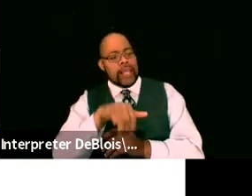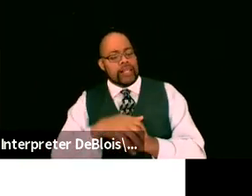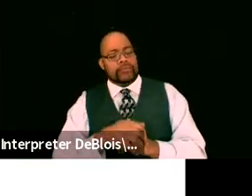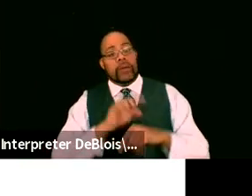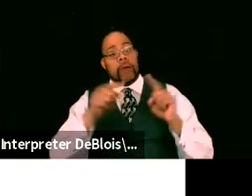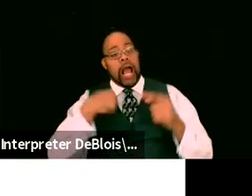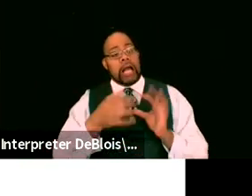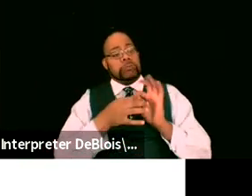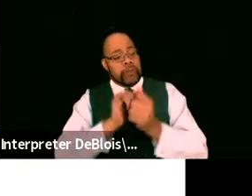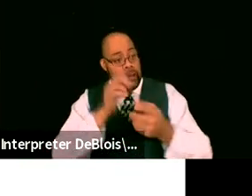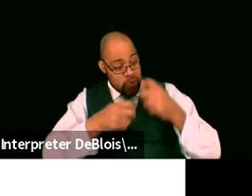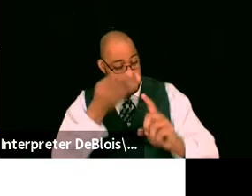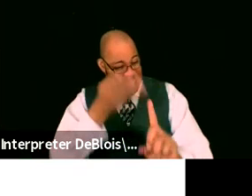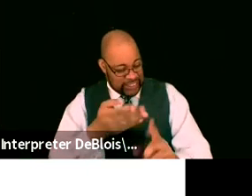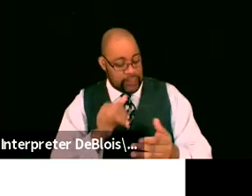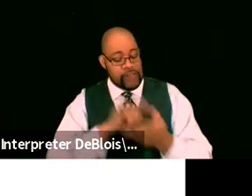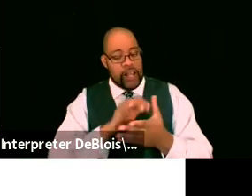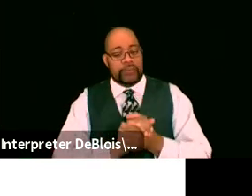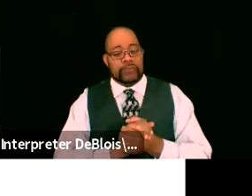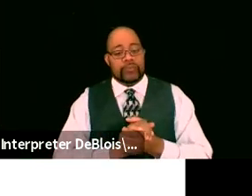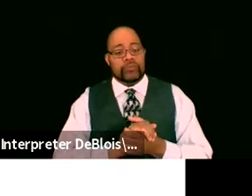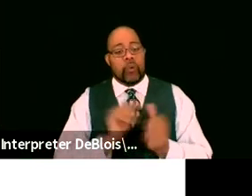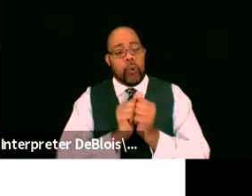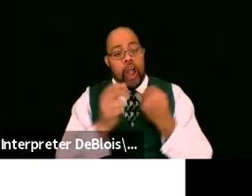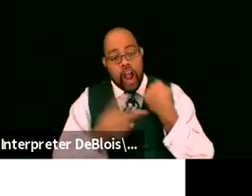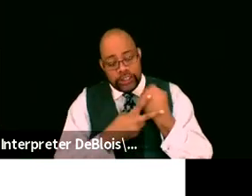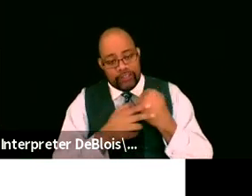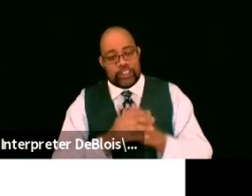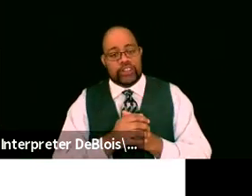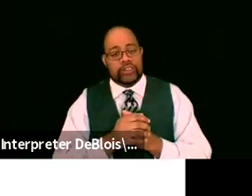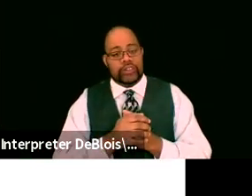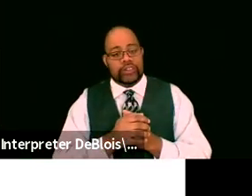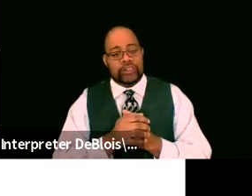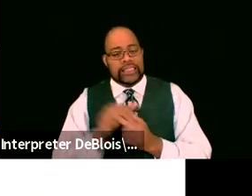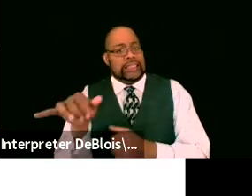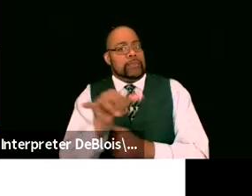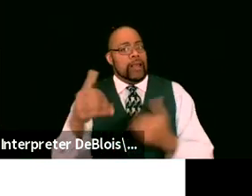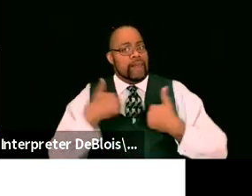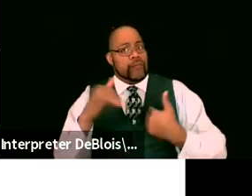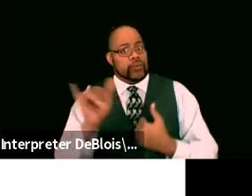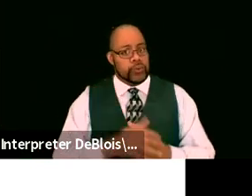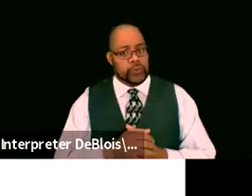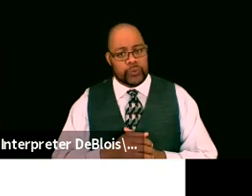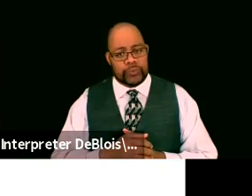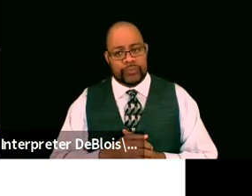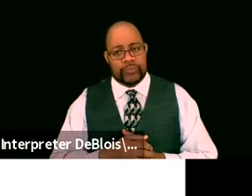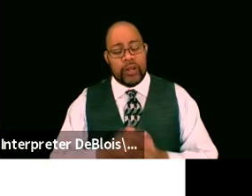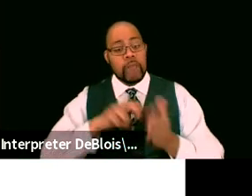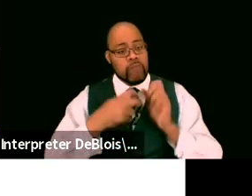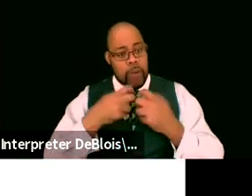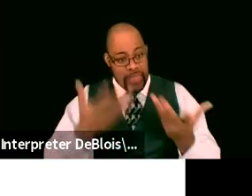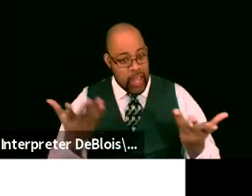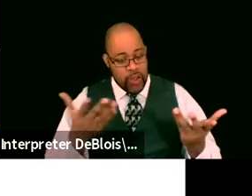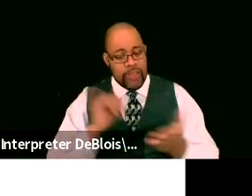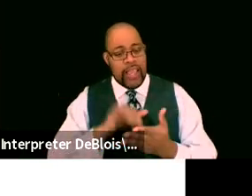I've alluded to the problem there in that with conservation comes similarity. And the problem with this is